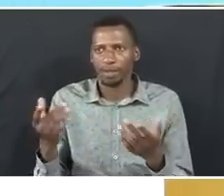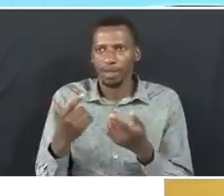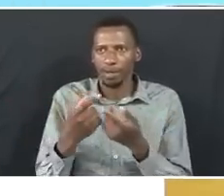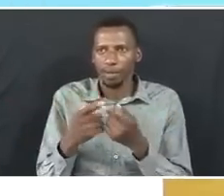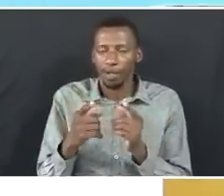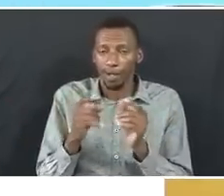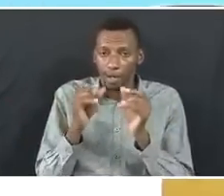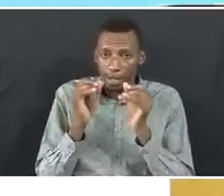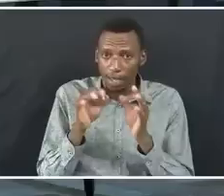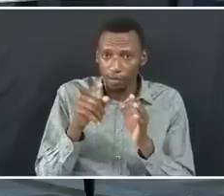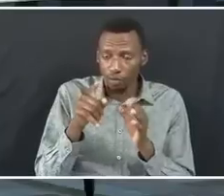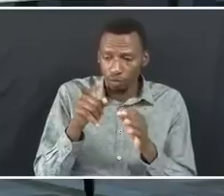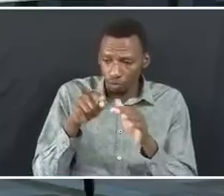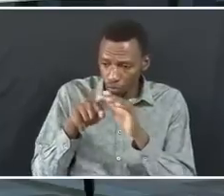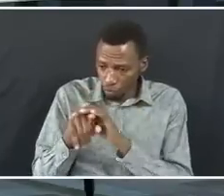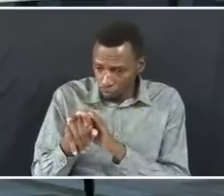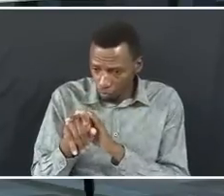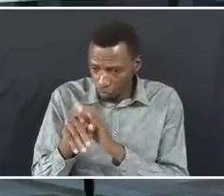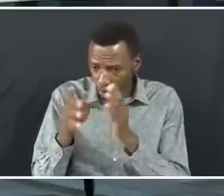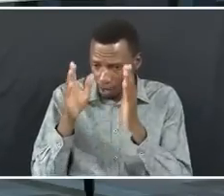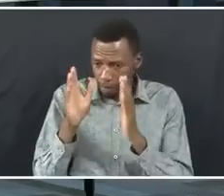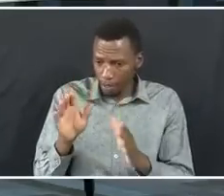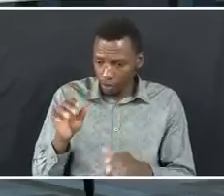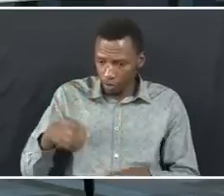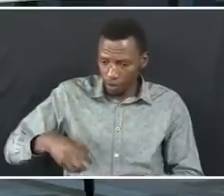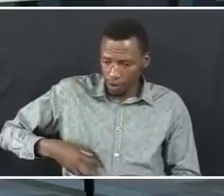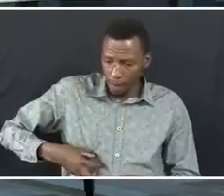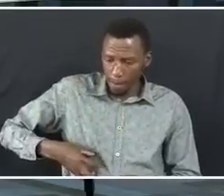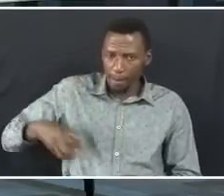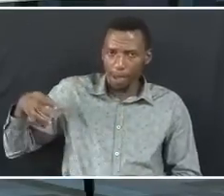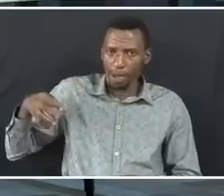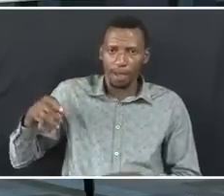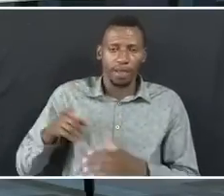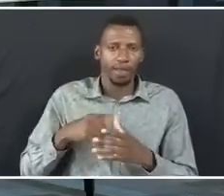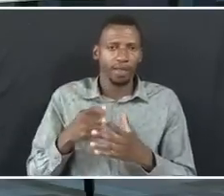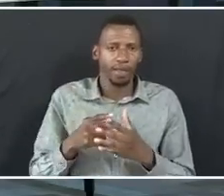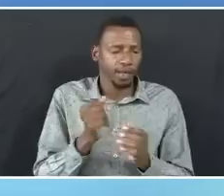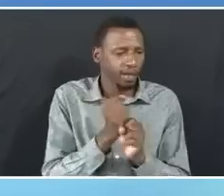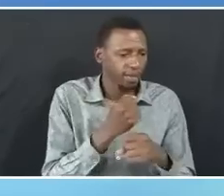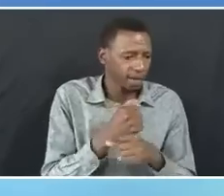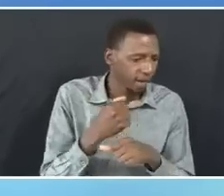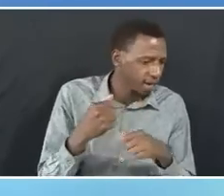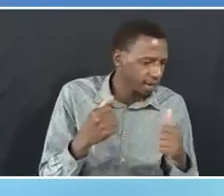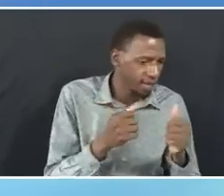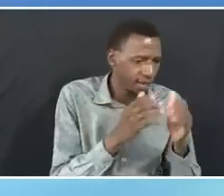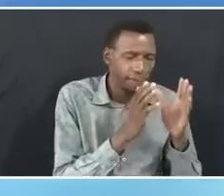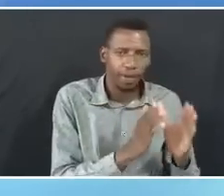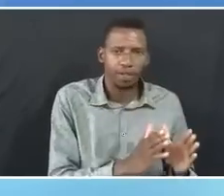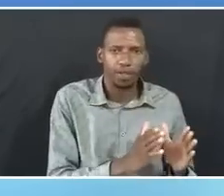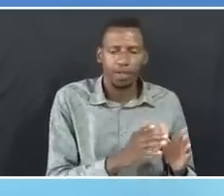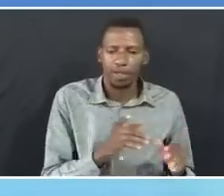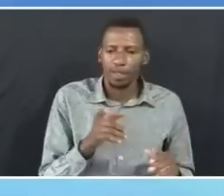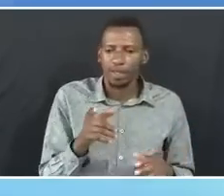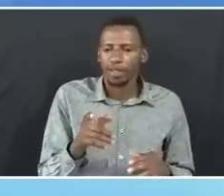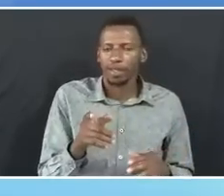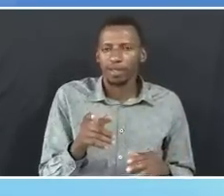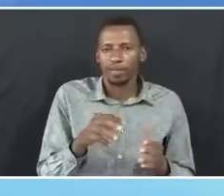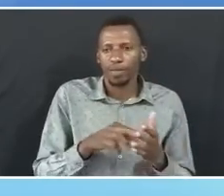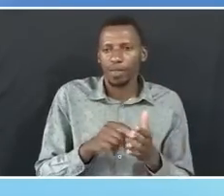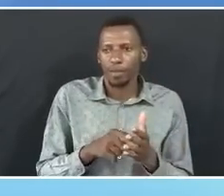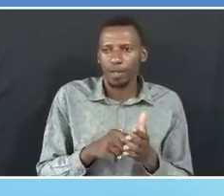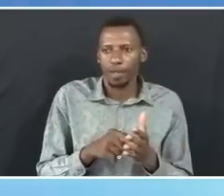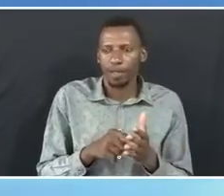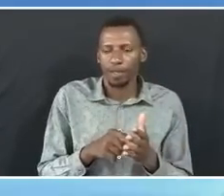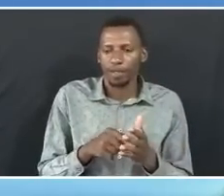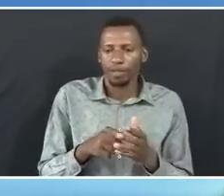if you go into someone and pull a part of him and make someone else, that someone else is just an extension